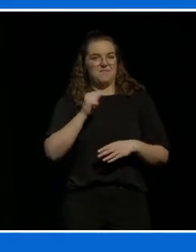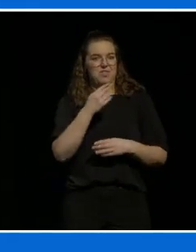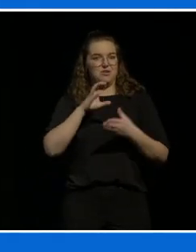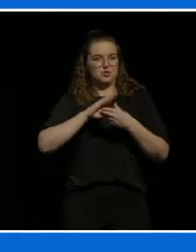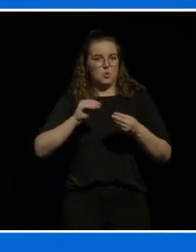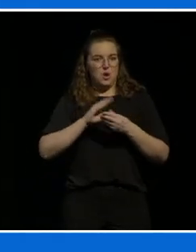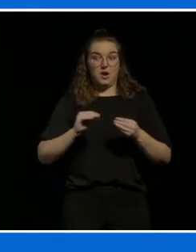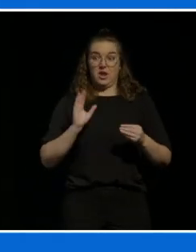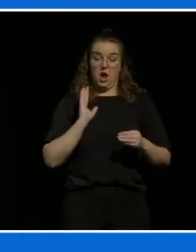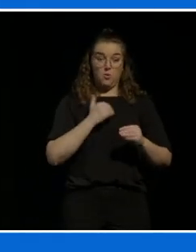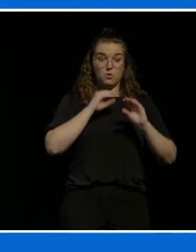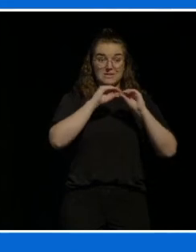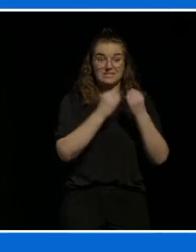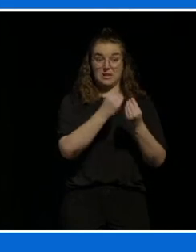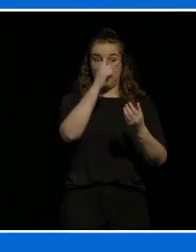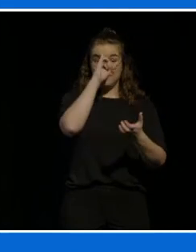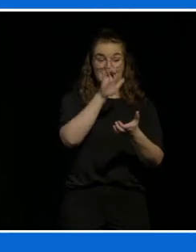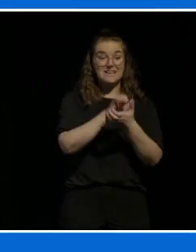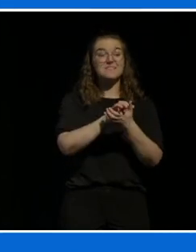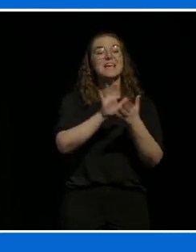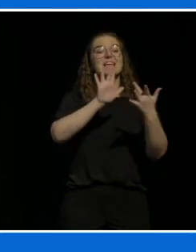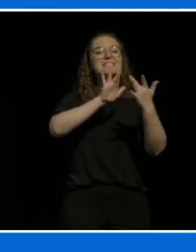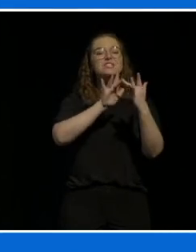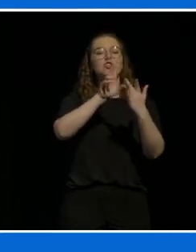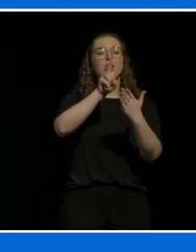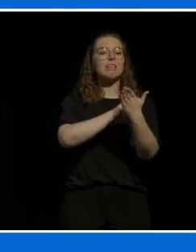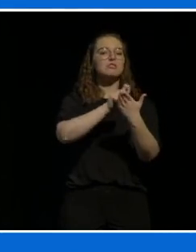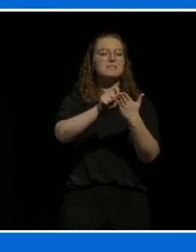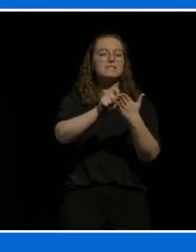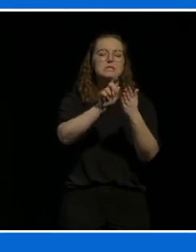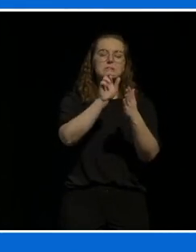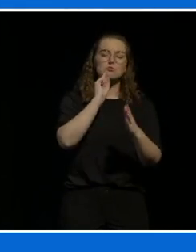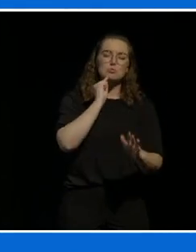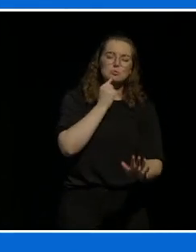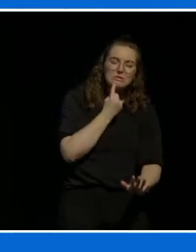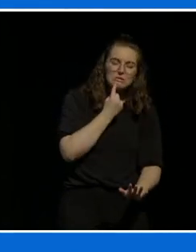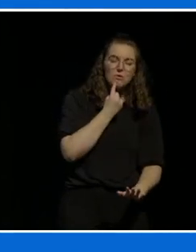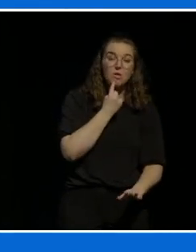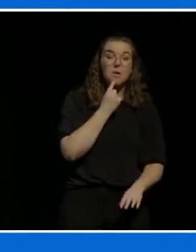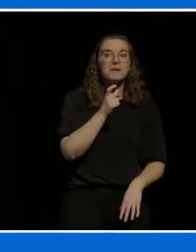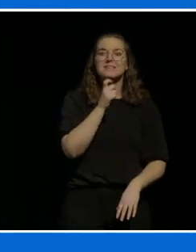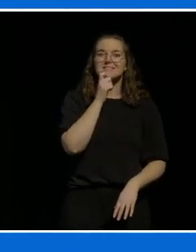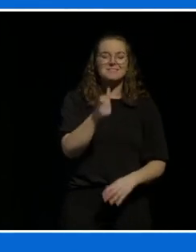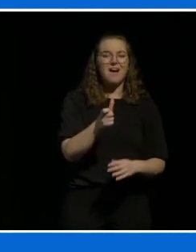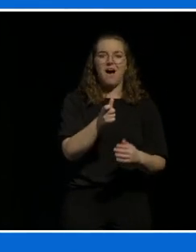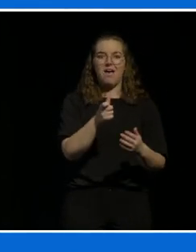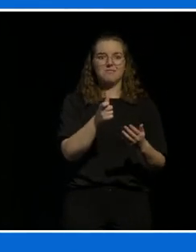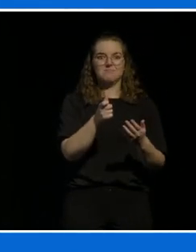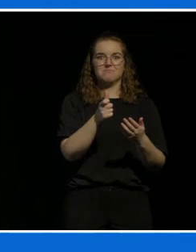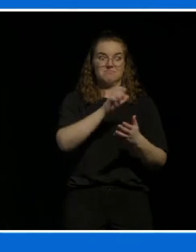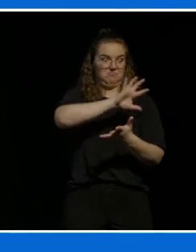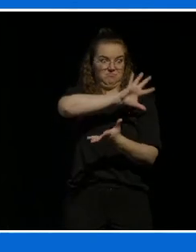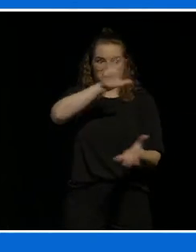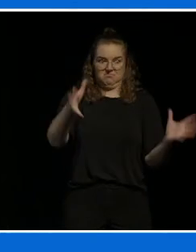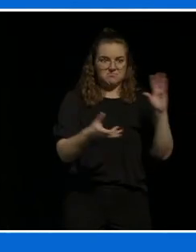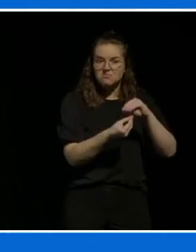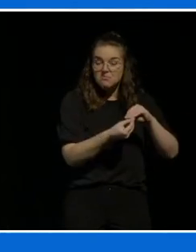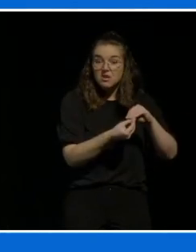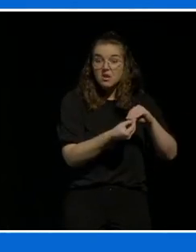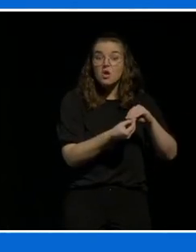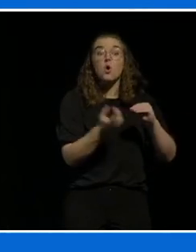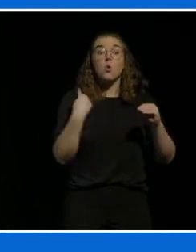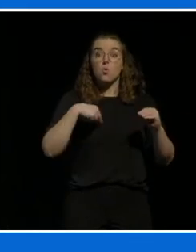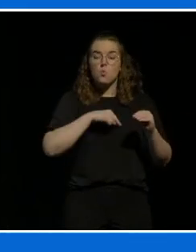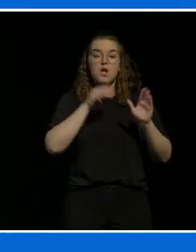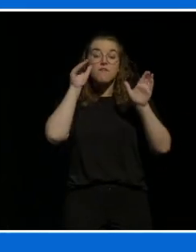as an organization, digital literacy is critical. However, it is not where we should stop. Digital well-being is what we are focused on, which